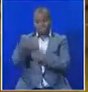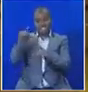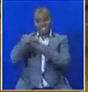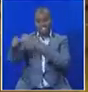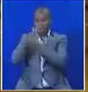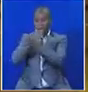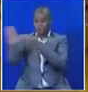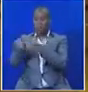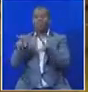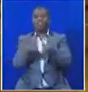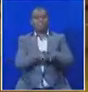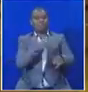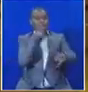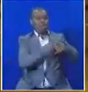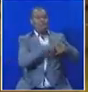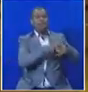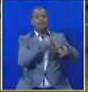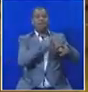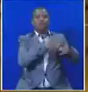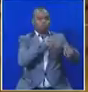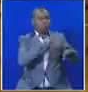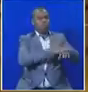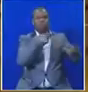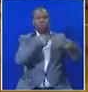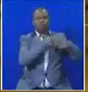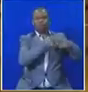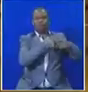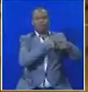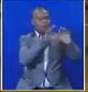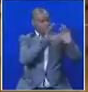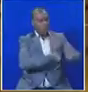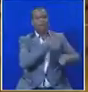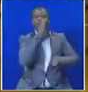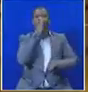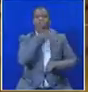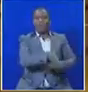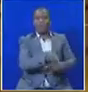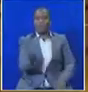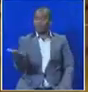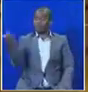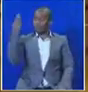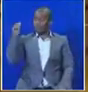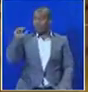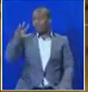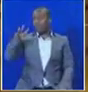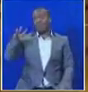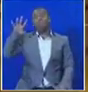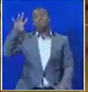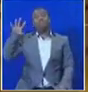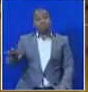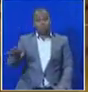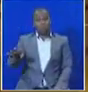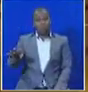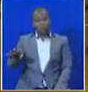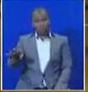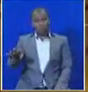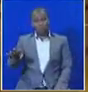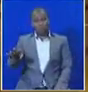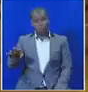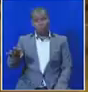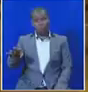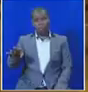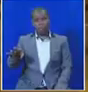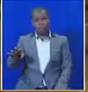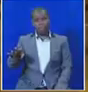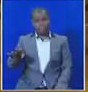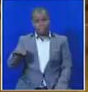and restoring humanity in our society. Bagaetsho, in 1994, President Mandela made a commitment that never